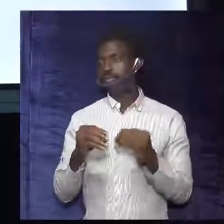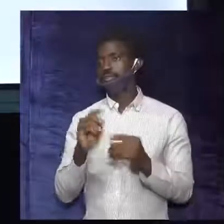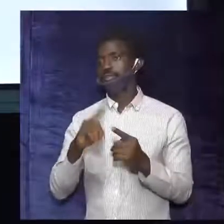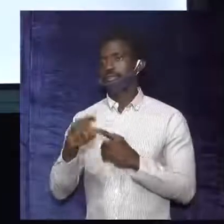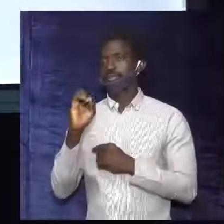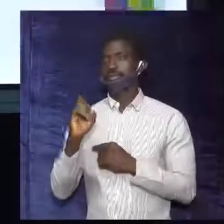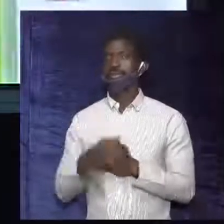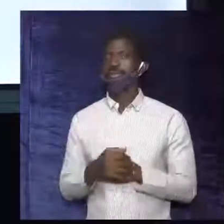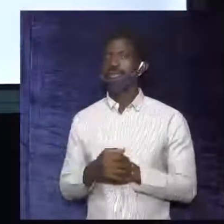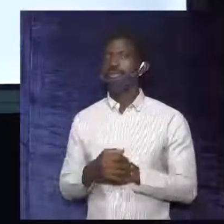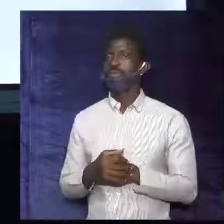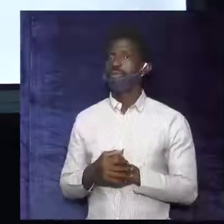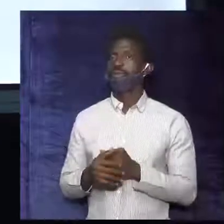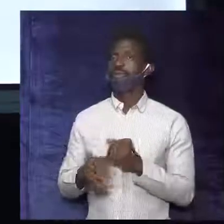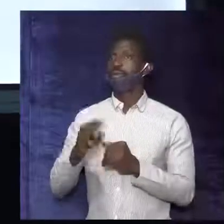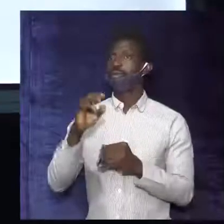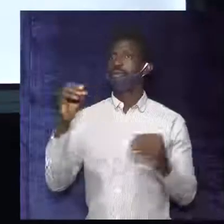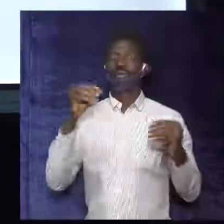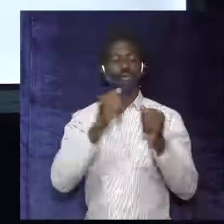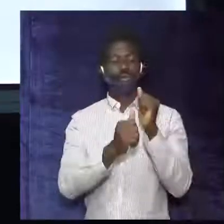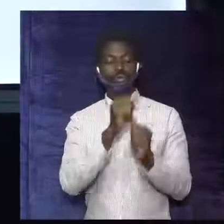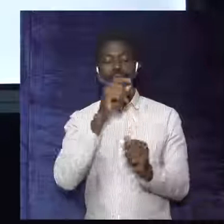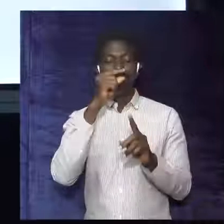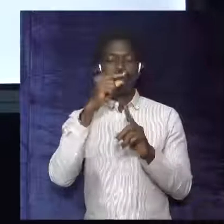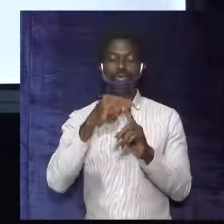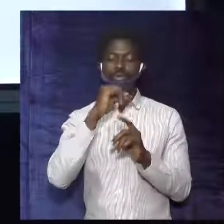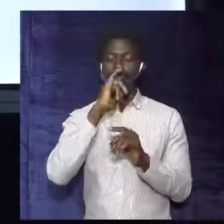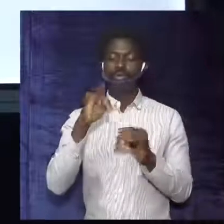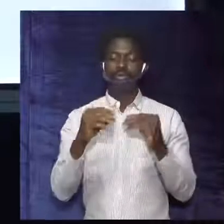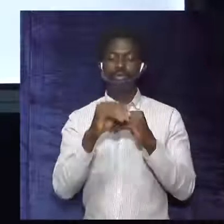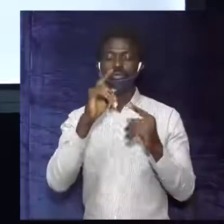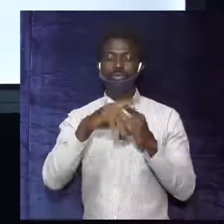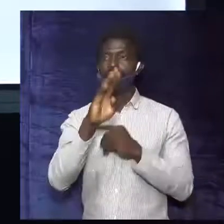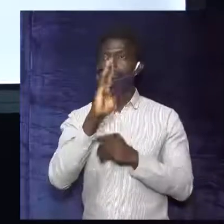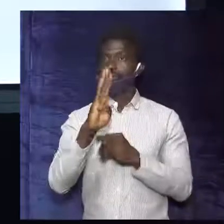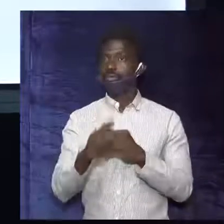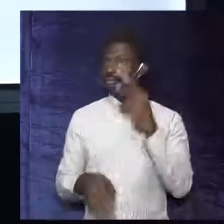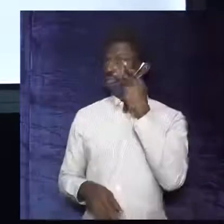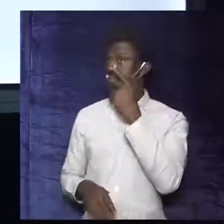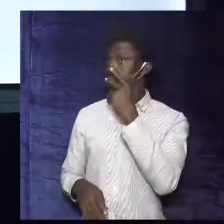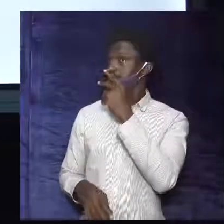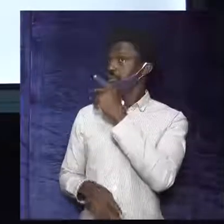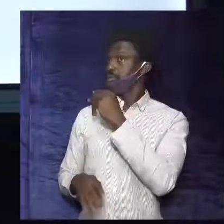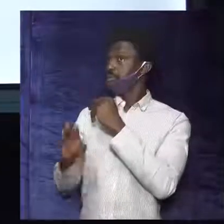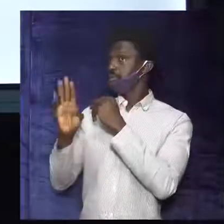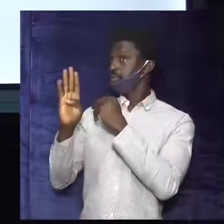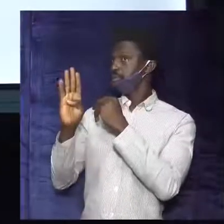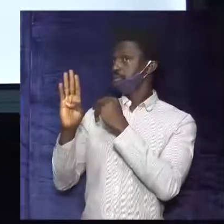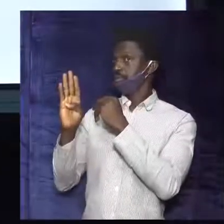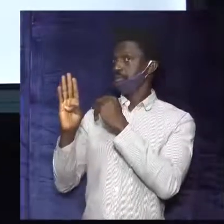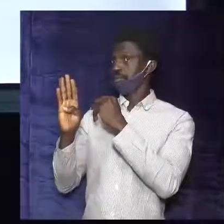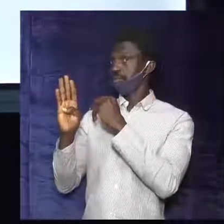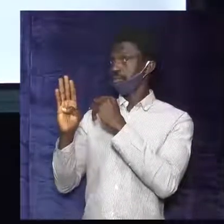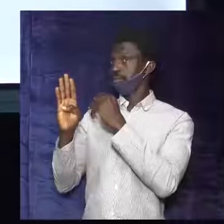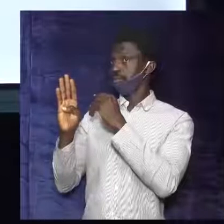to E. This one says which angle is vertically opposite to B? Can you identify that from the